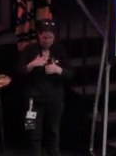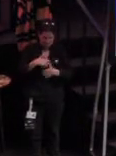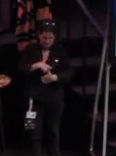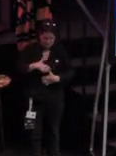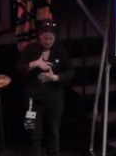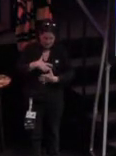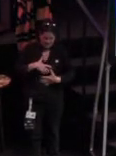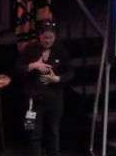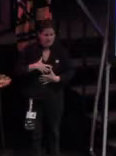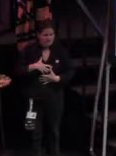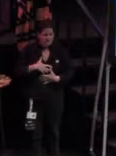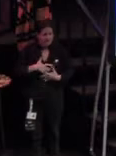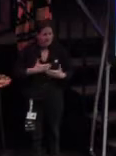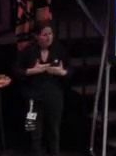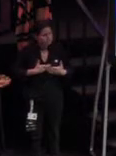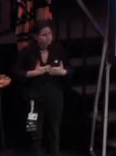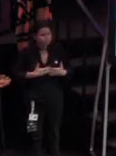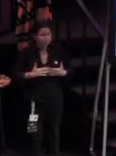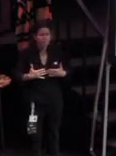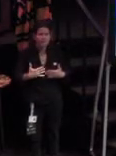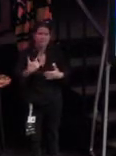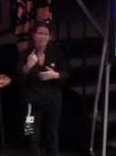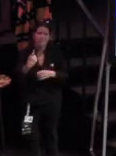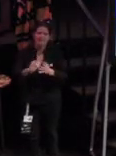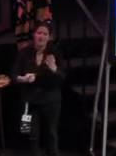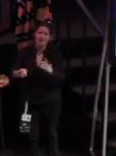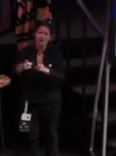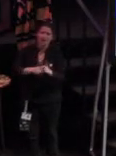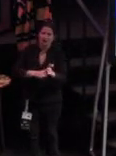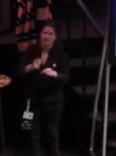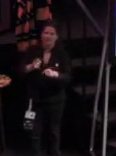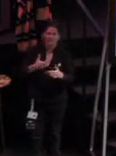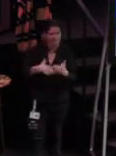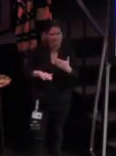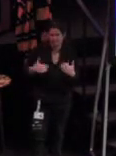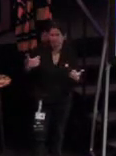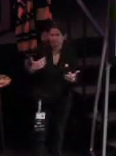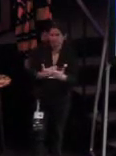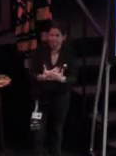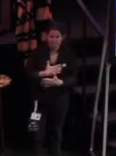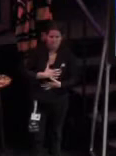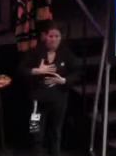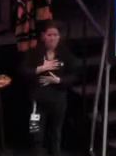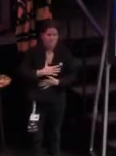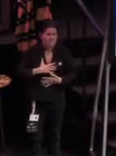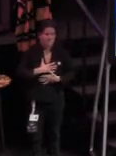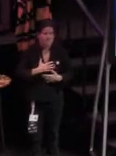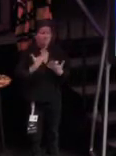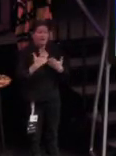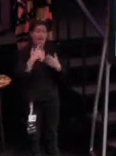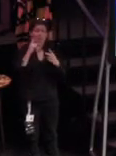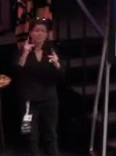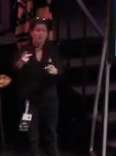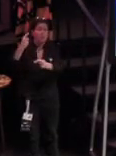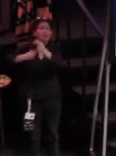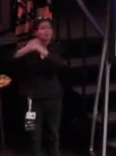I'm going to leave it there and zoom out of my personal journey and look at the kind of wider picture of diversity and why it is